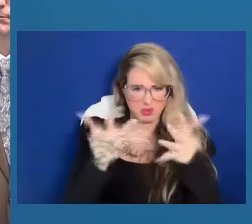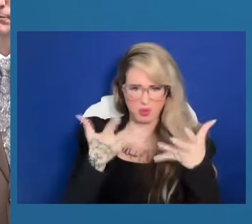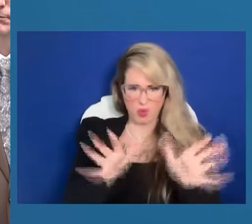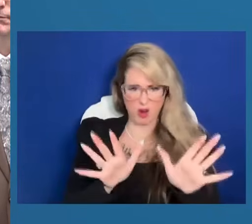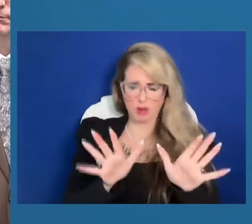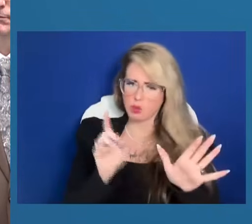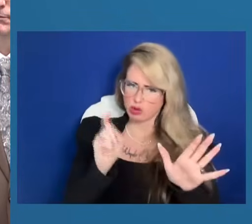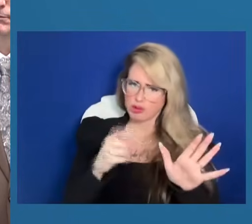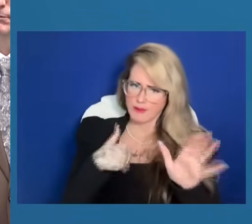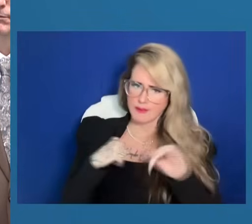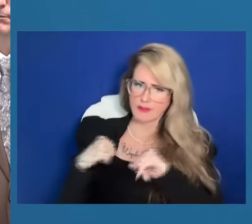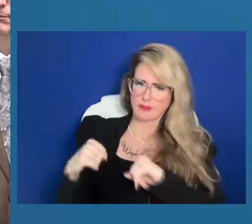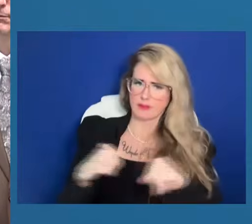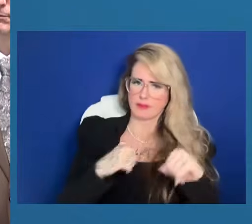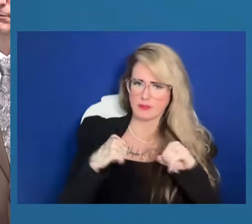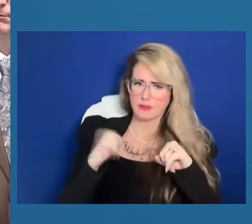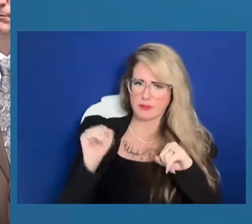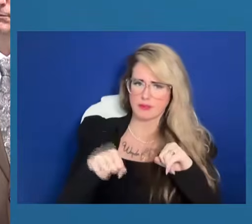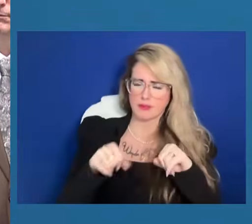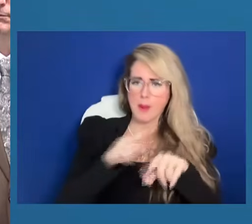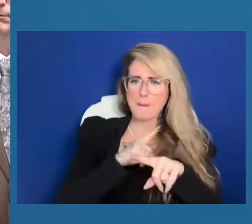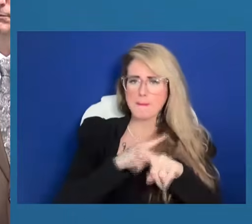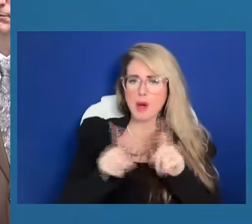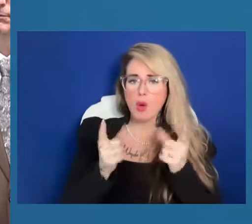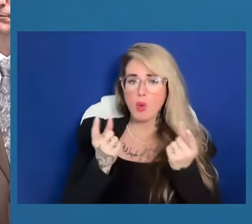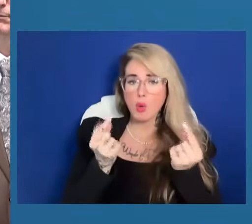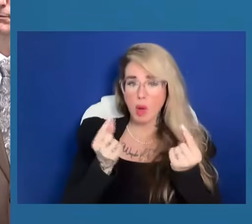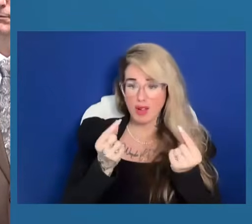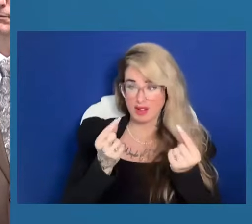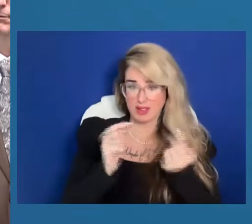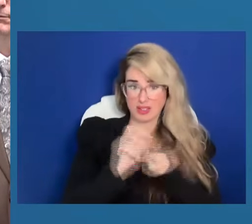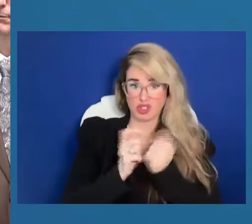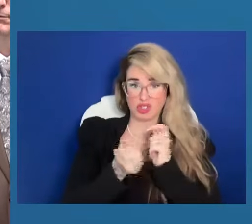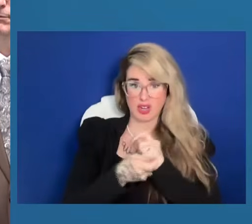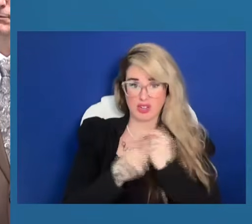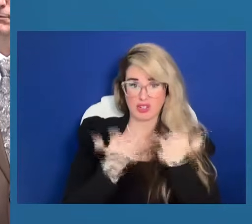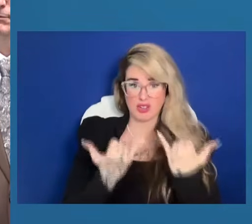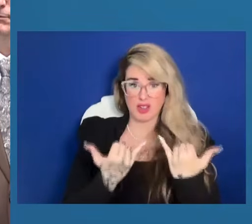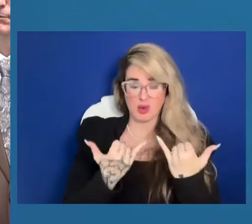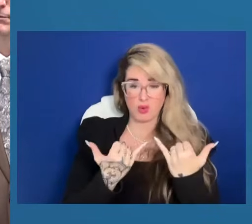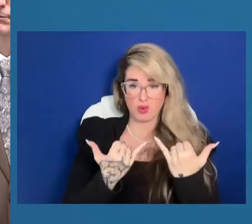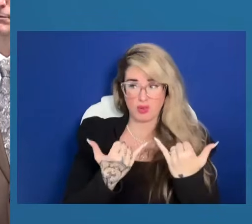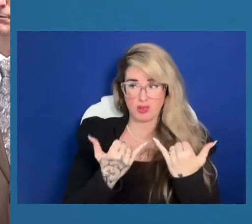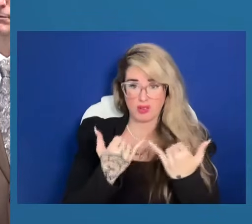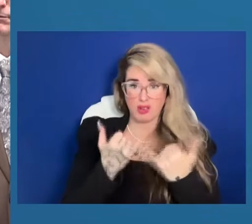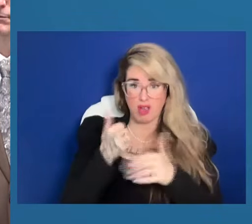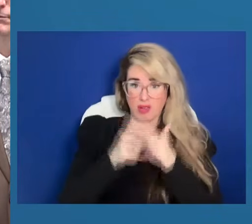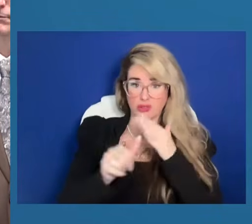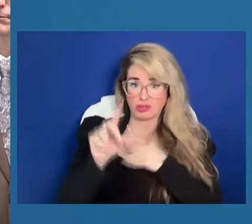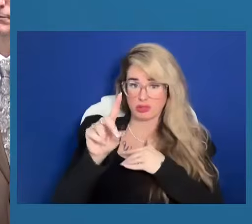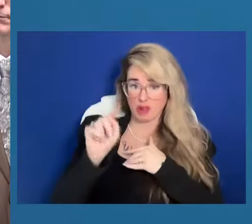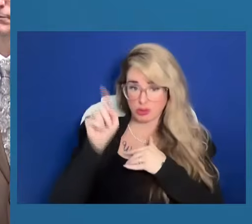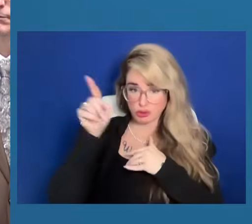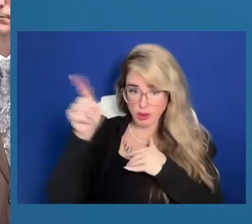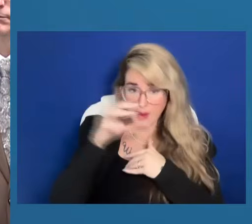that. But what it has morphed into under Donald Trump and Kristi Noem